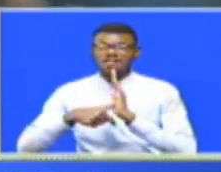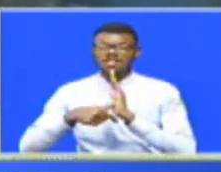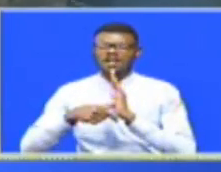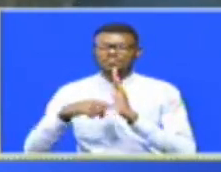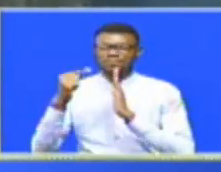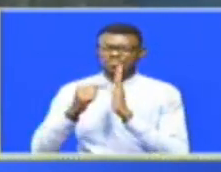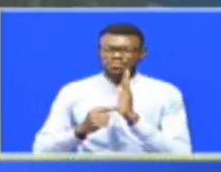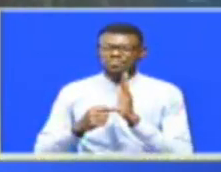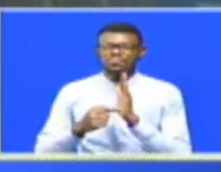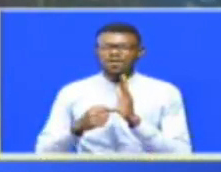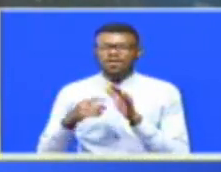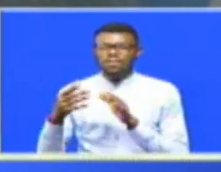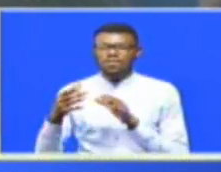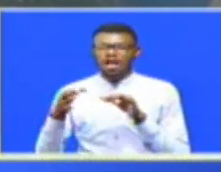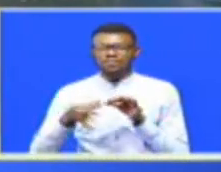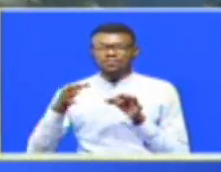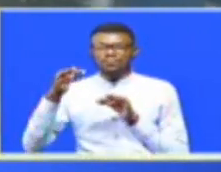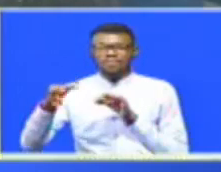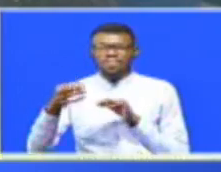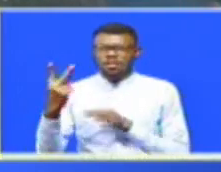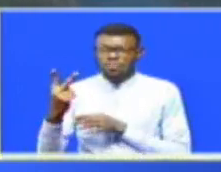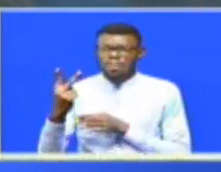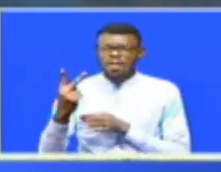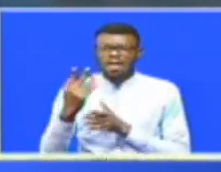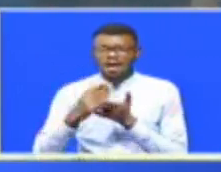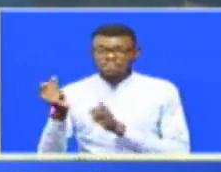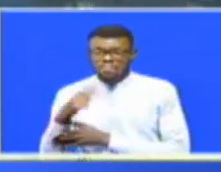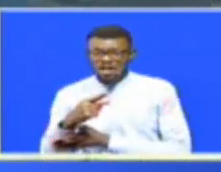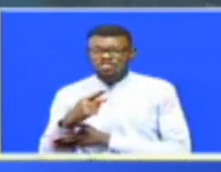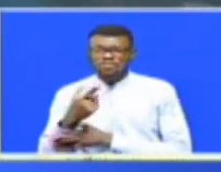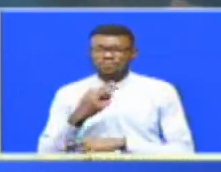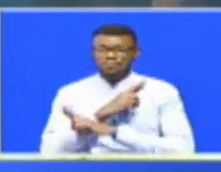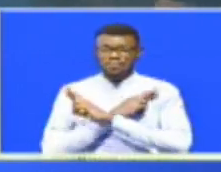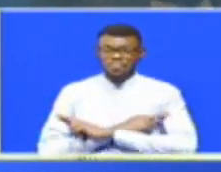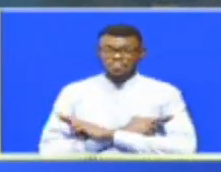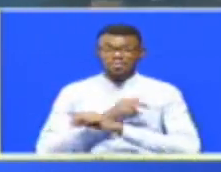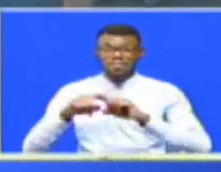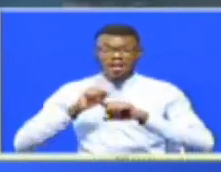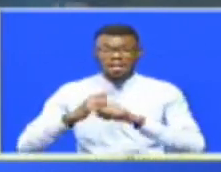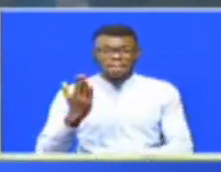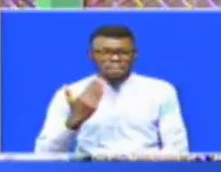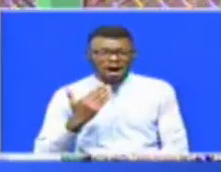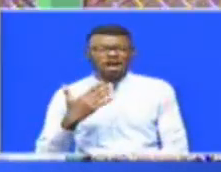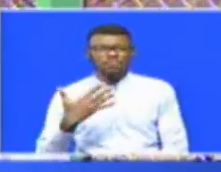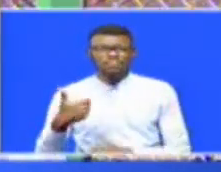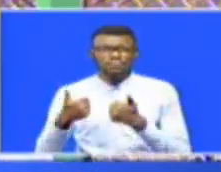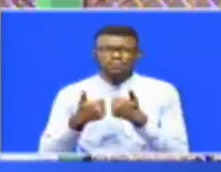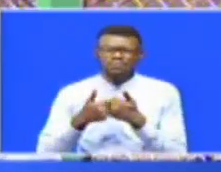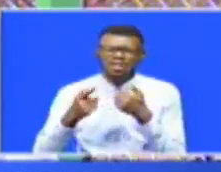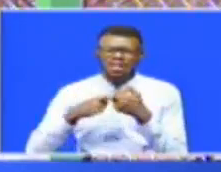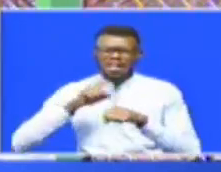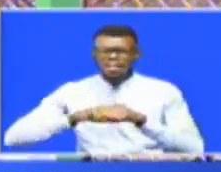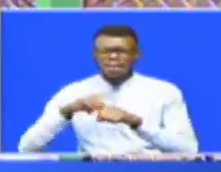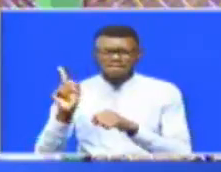injury nilika inje around 2.5 months, but when nilirudi, nilianza kucheza game ya 6. So first